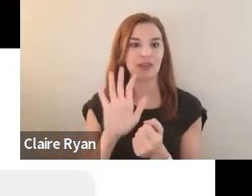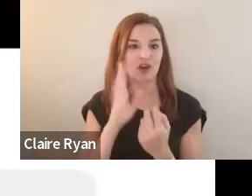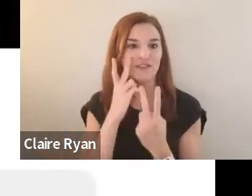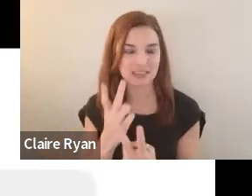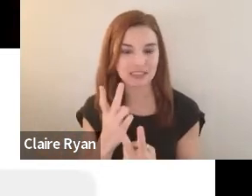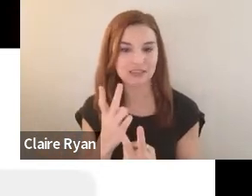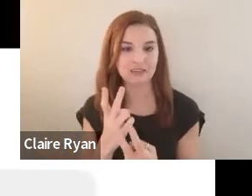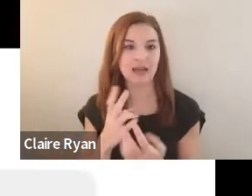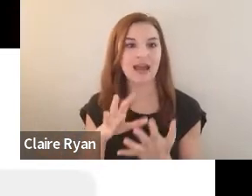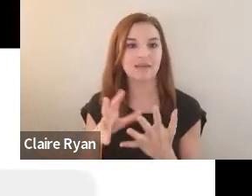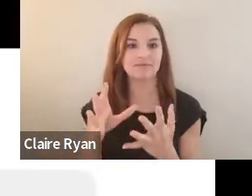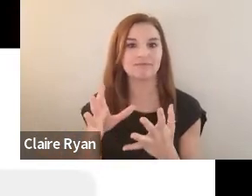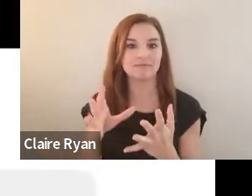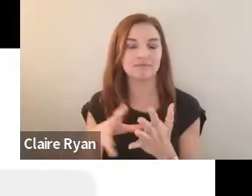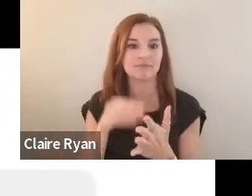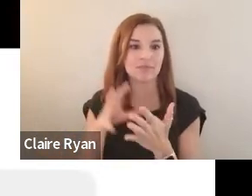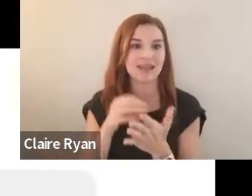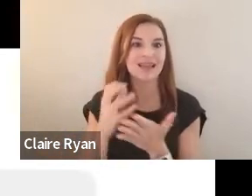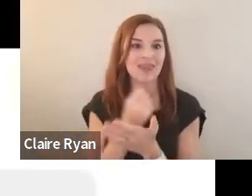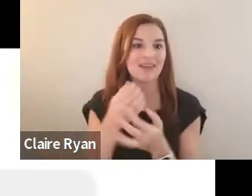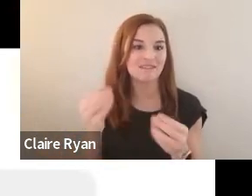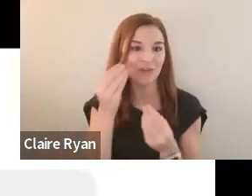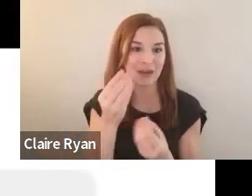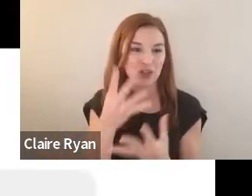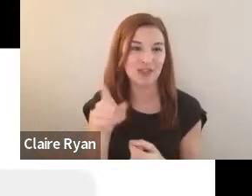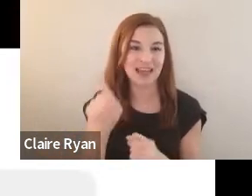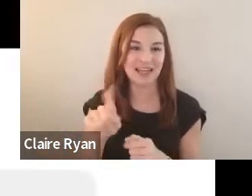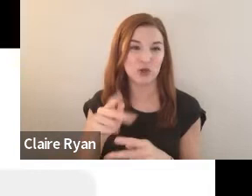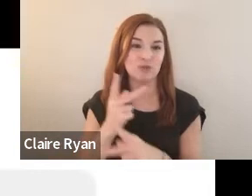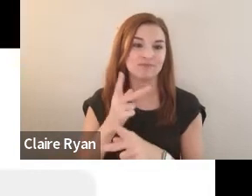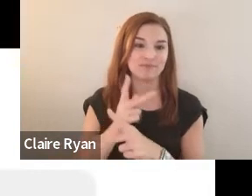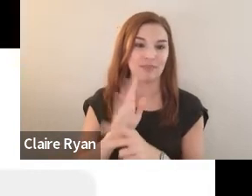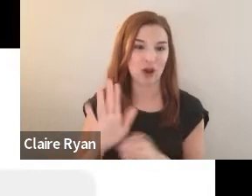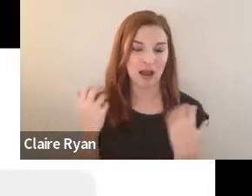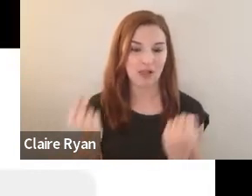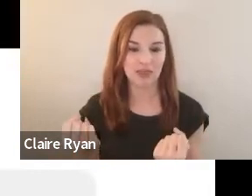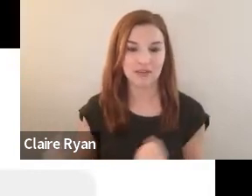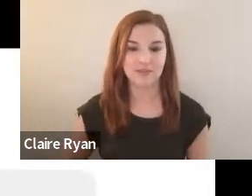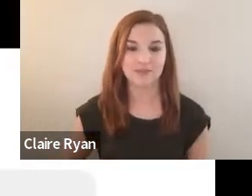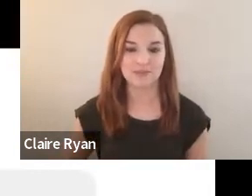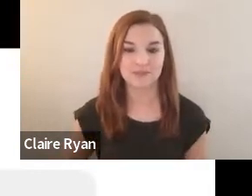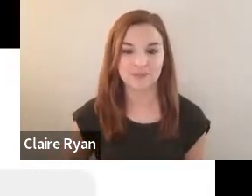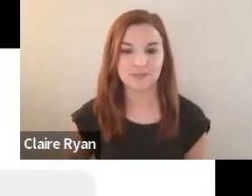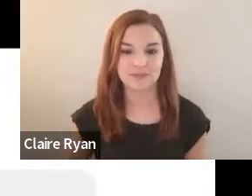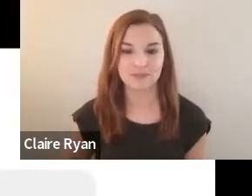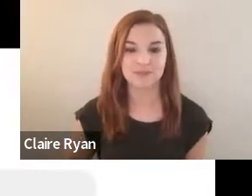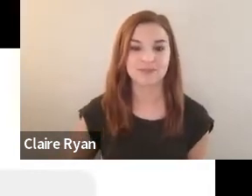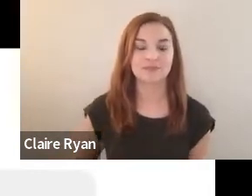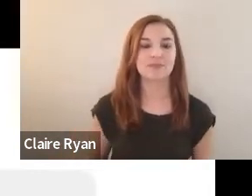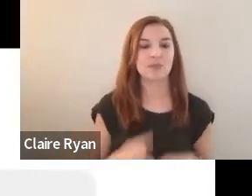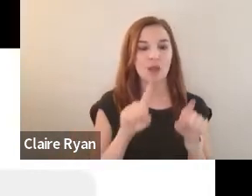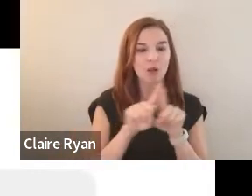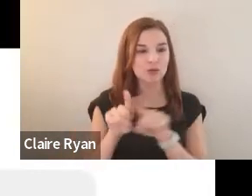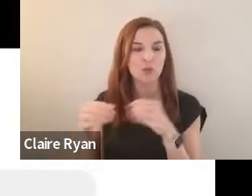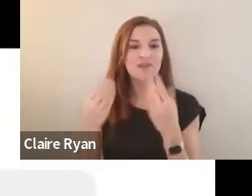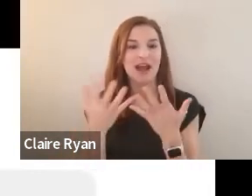and make sure they're fully getting the benefits of this health visit and that they're fully gathering the information that they need